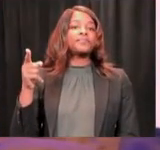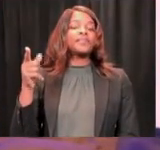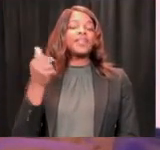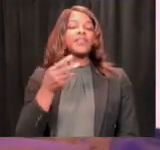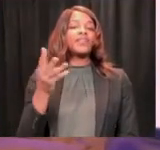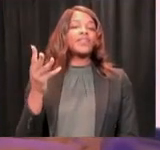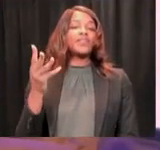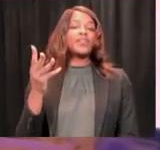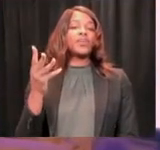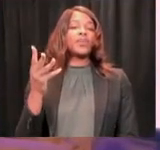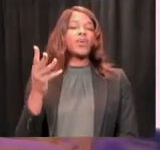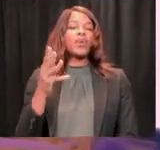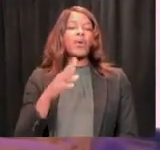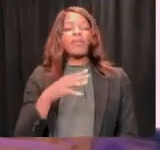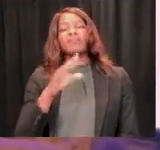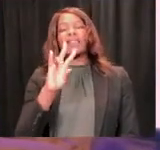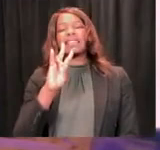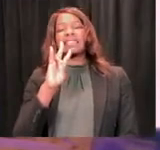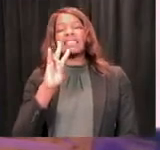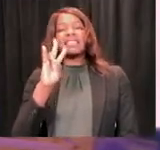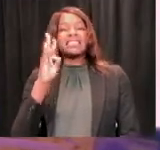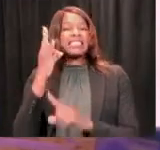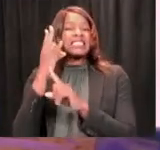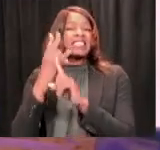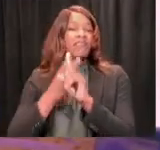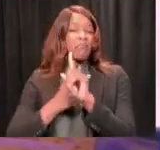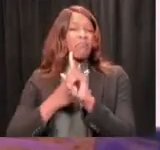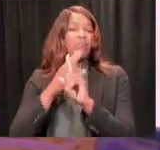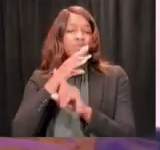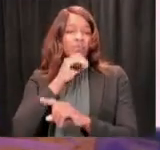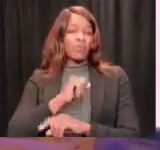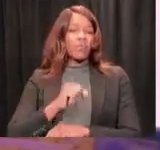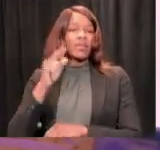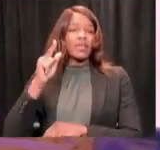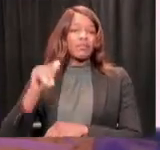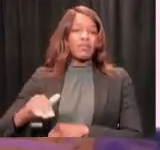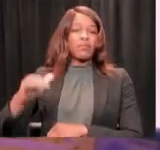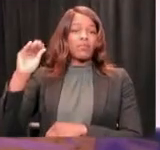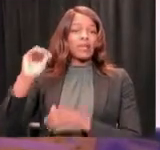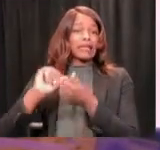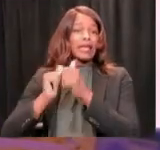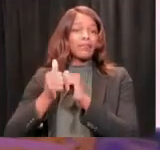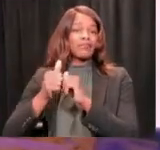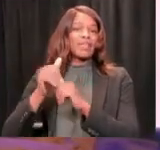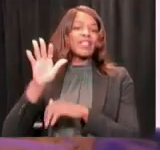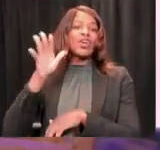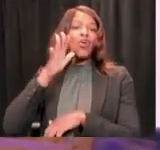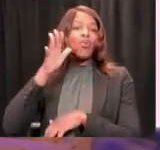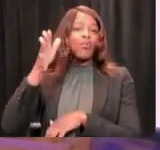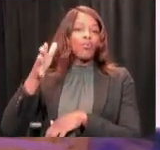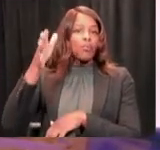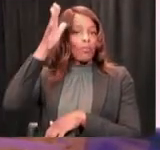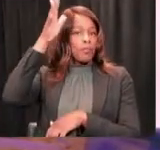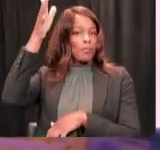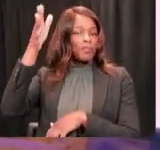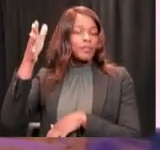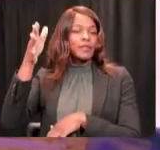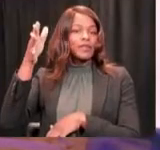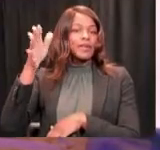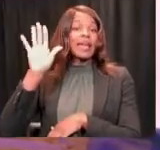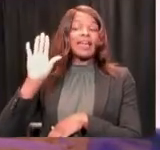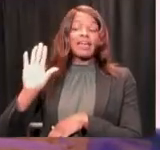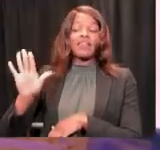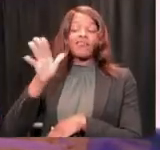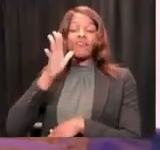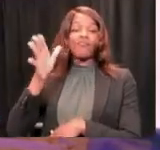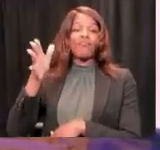months, 7 months old. His parents would abandon him, and he would have to be raised by his grandparents. And there, his grandmother would